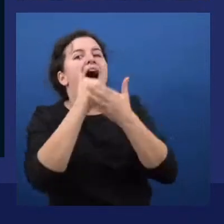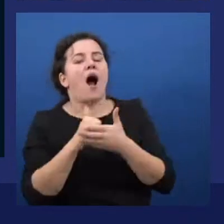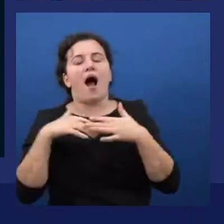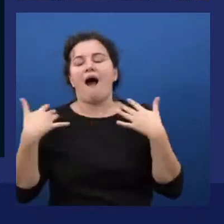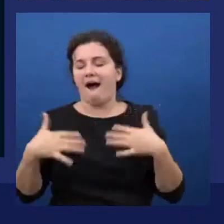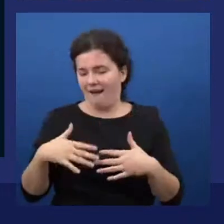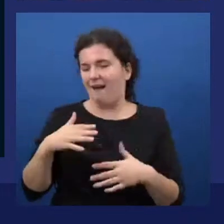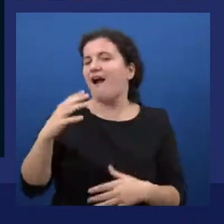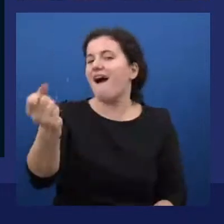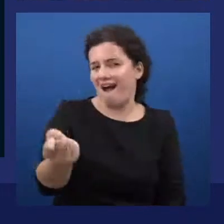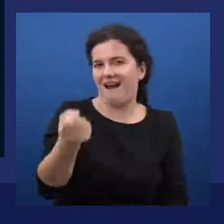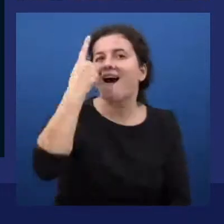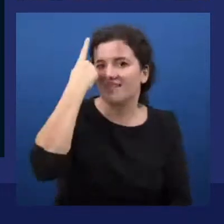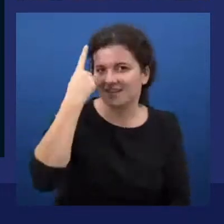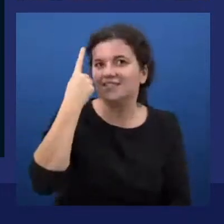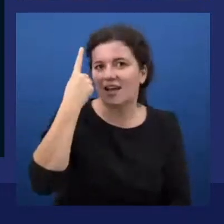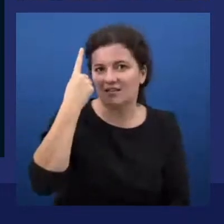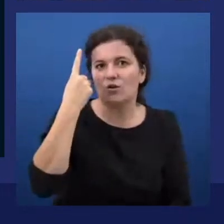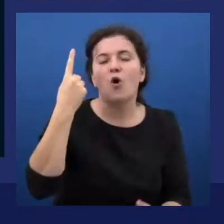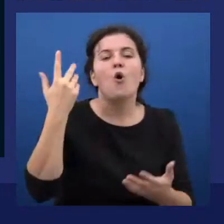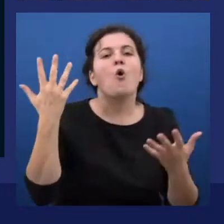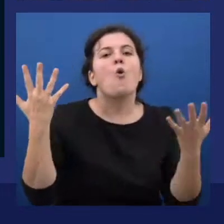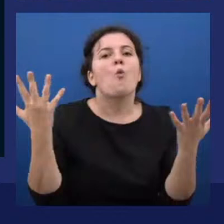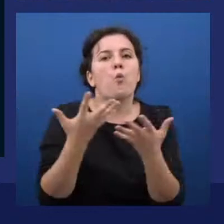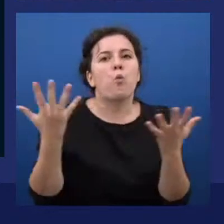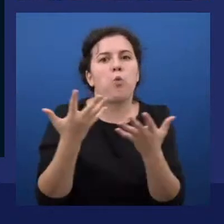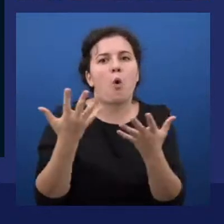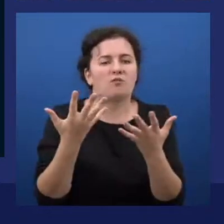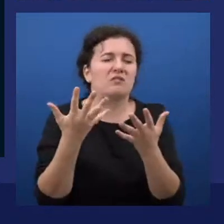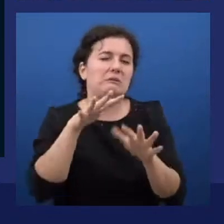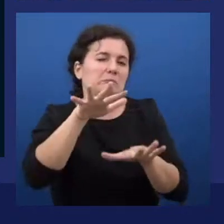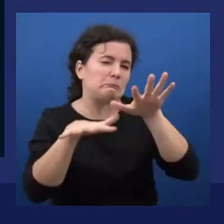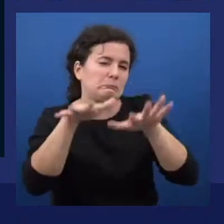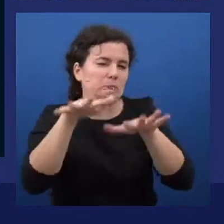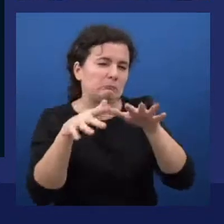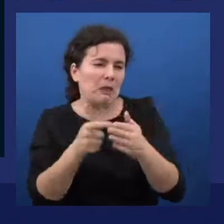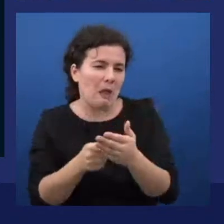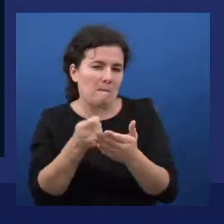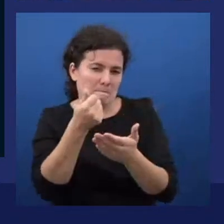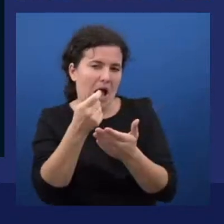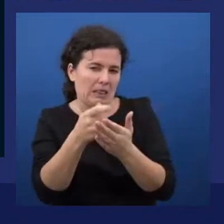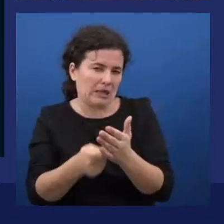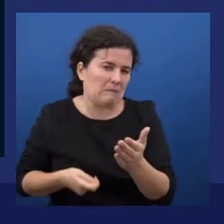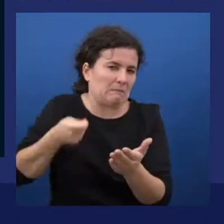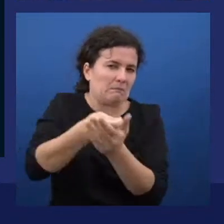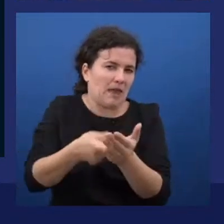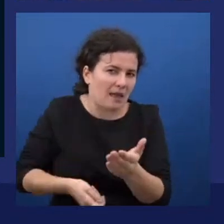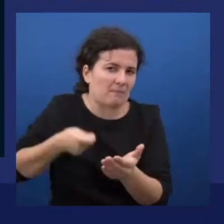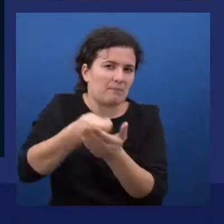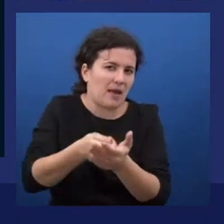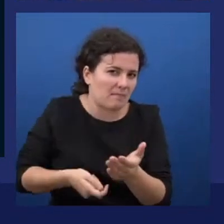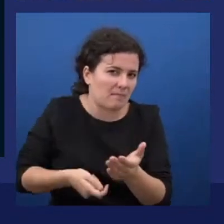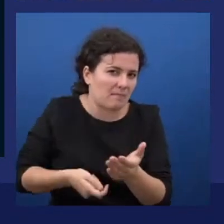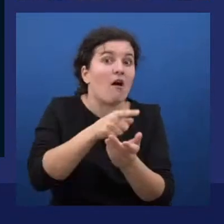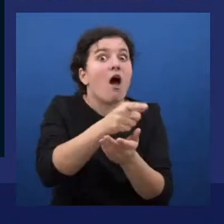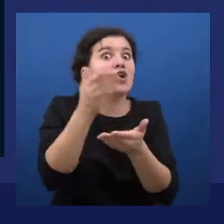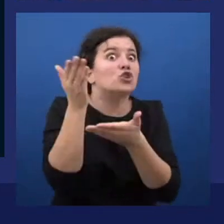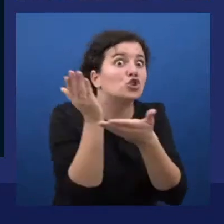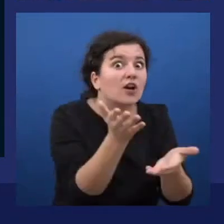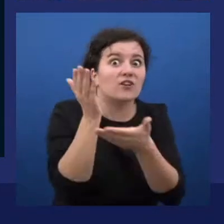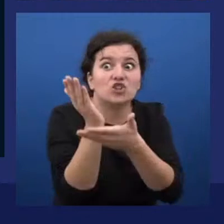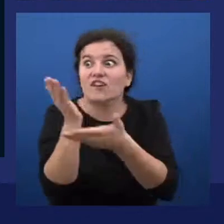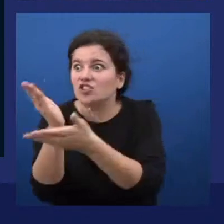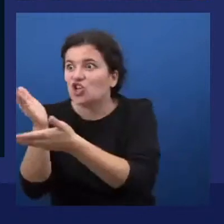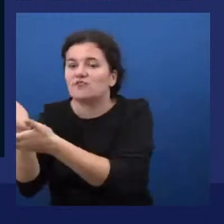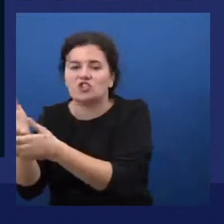how much on average you will be spending when you use all those services. Okay, yeah, that sounds like a good idea for people